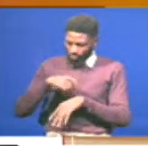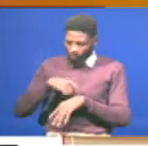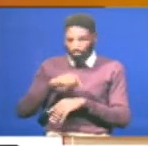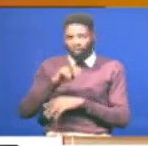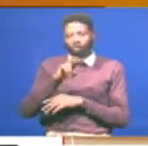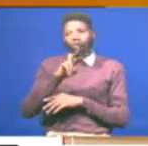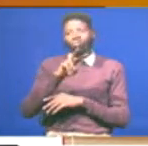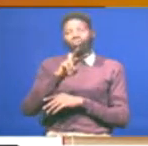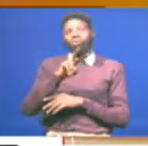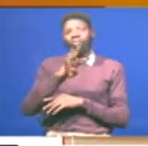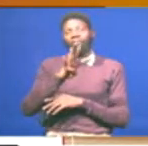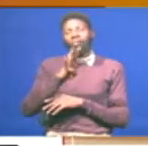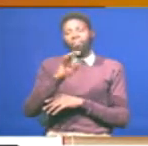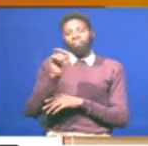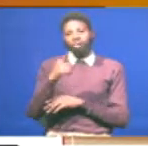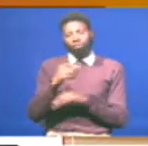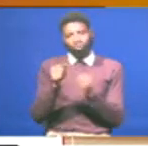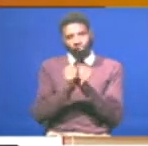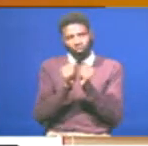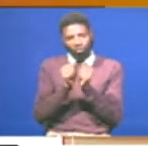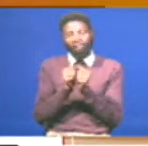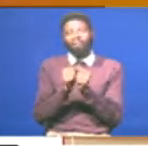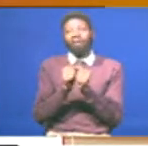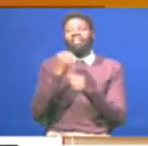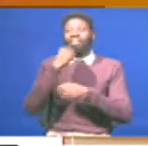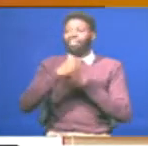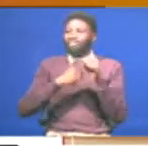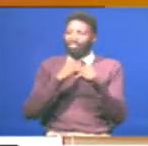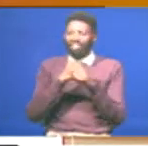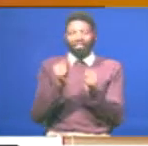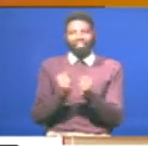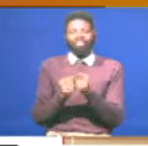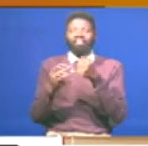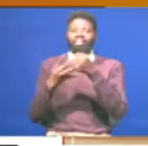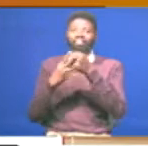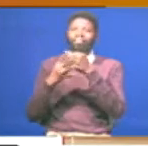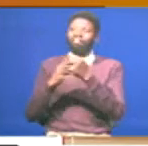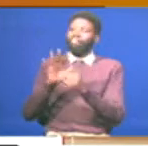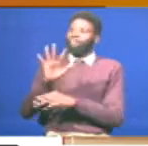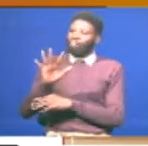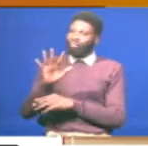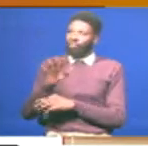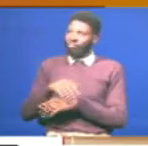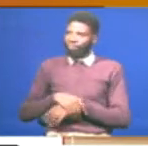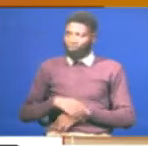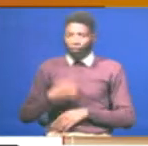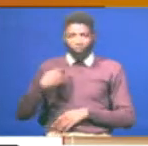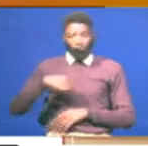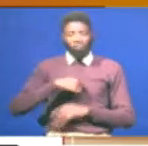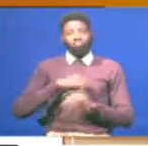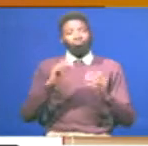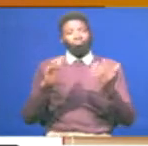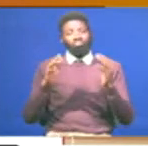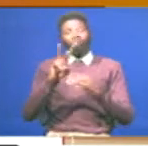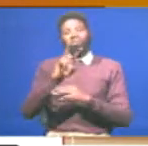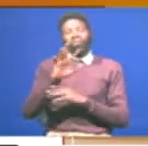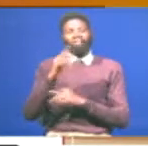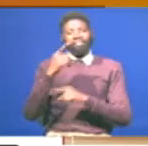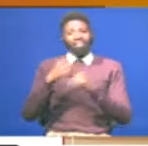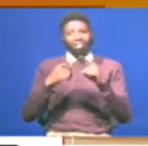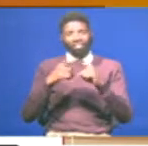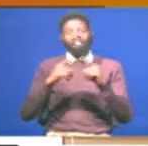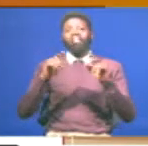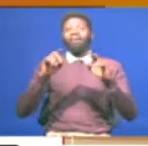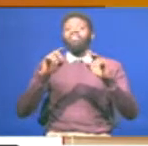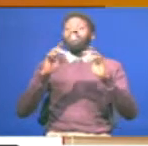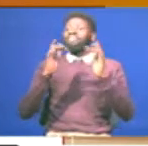24th October 1995. So it will soon be... We celebrated 25 years of internet, actually, in Africa.